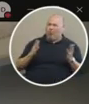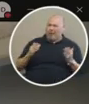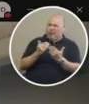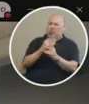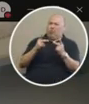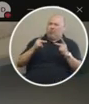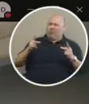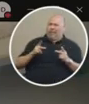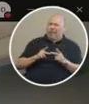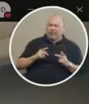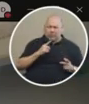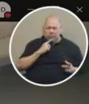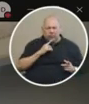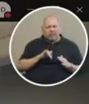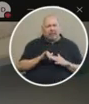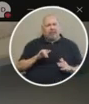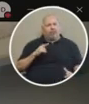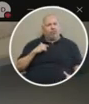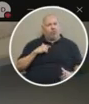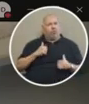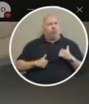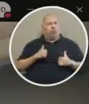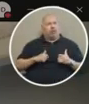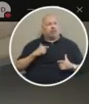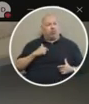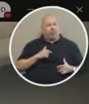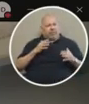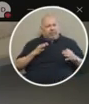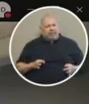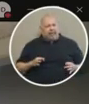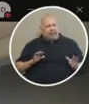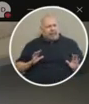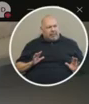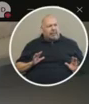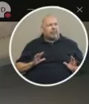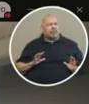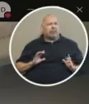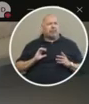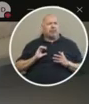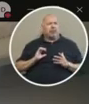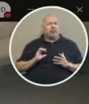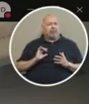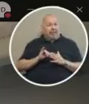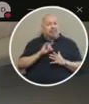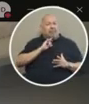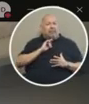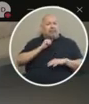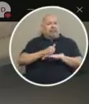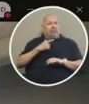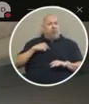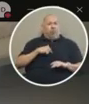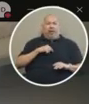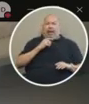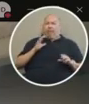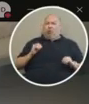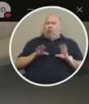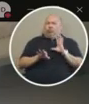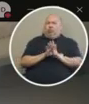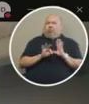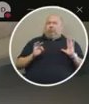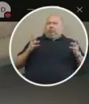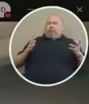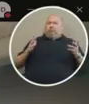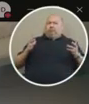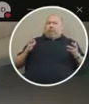in terms of when you say which ones are we deciding on, is being decided for us. So it's not as